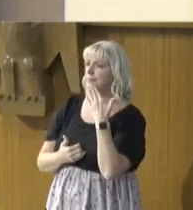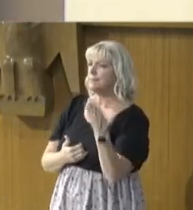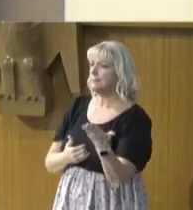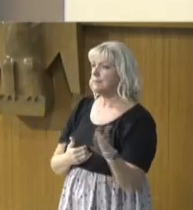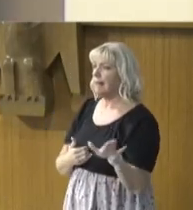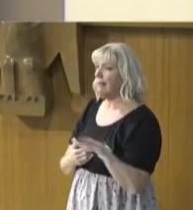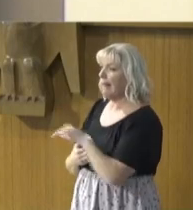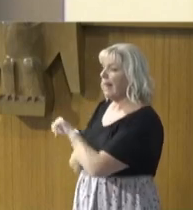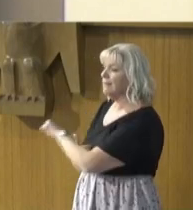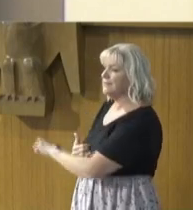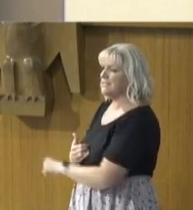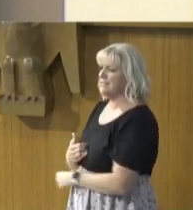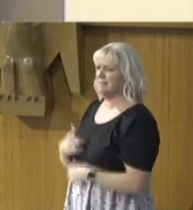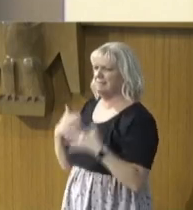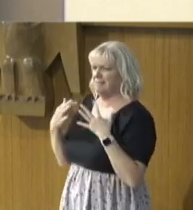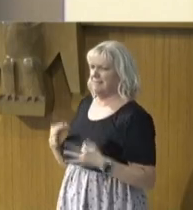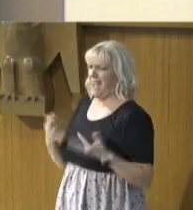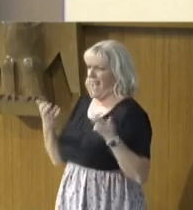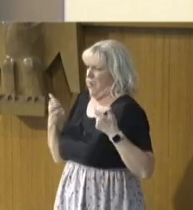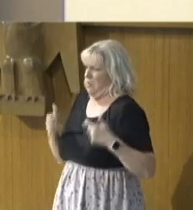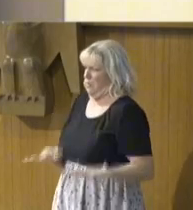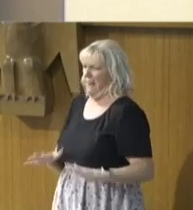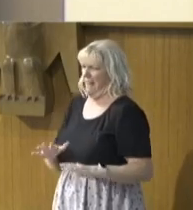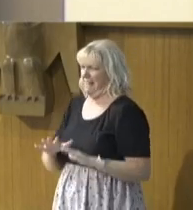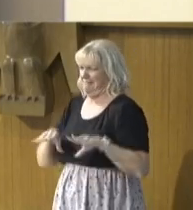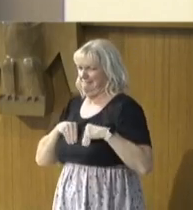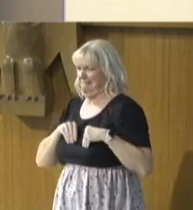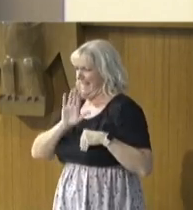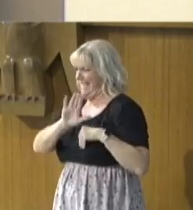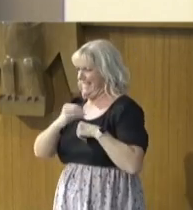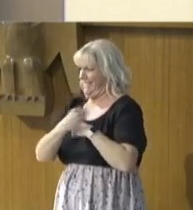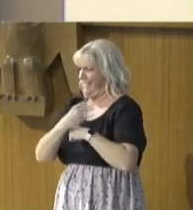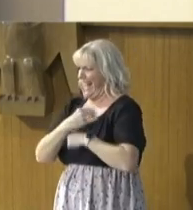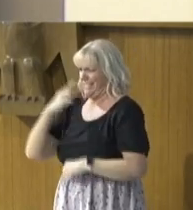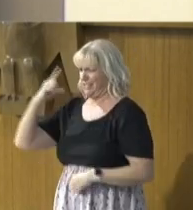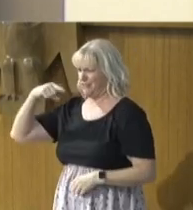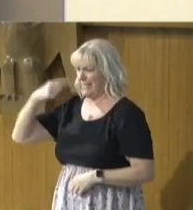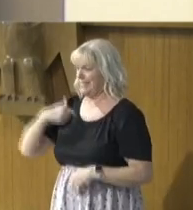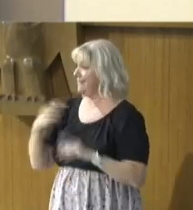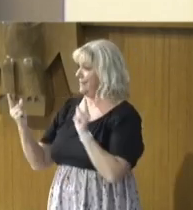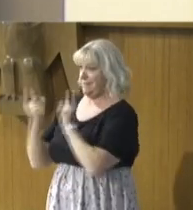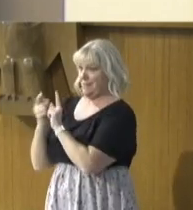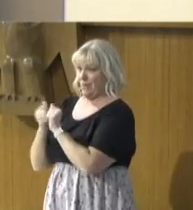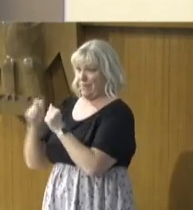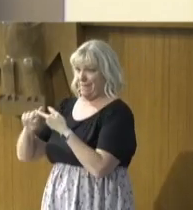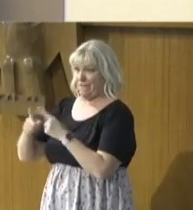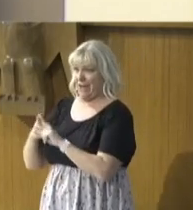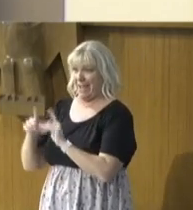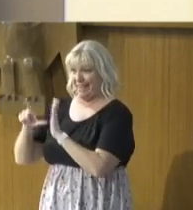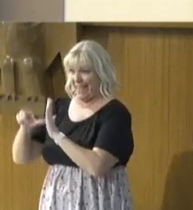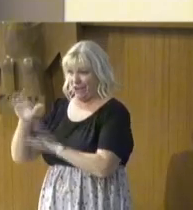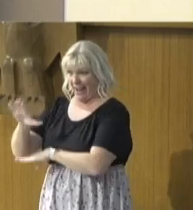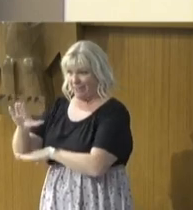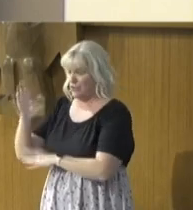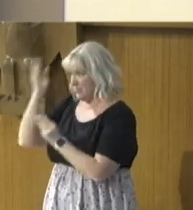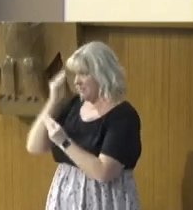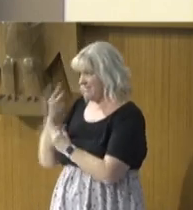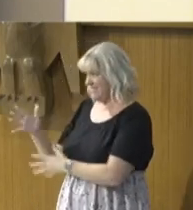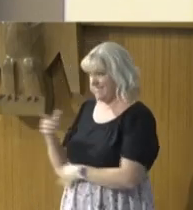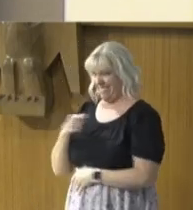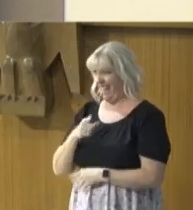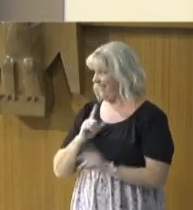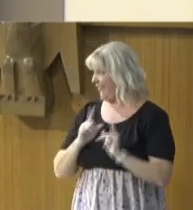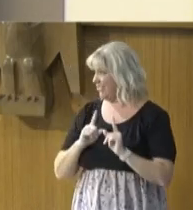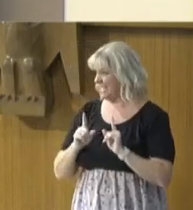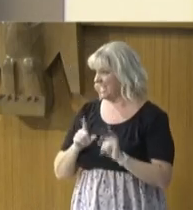left, determined not to take his insane advice. I met up with a friend later that afternoon, and I told him about the conversation,